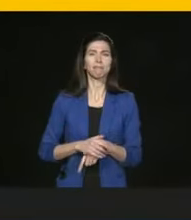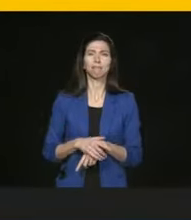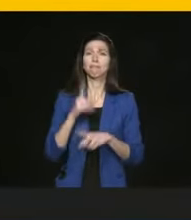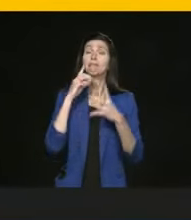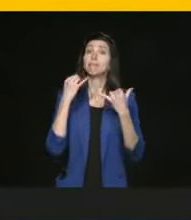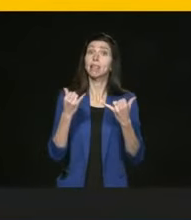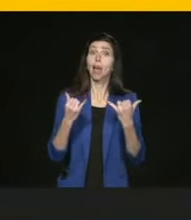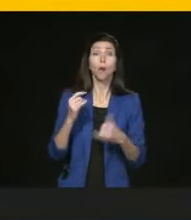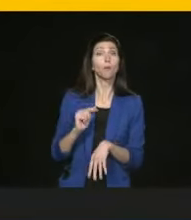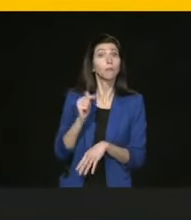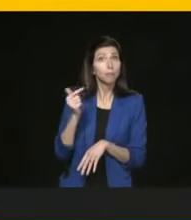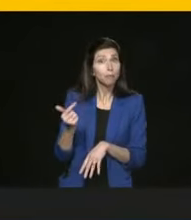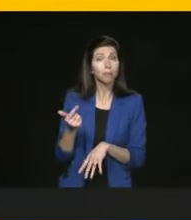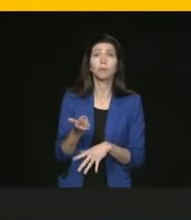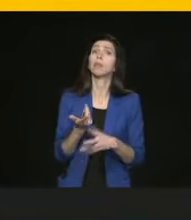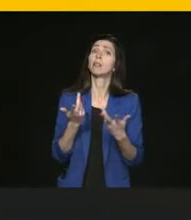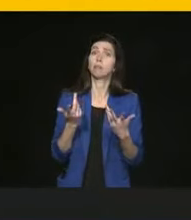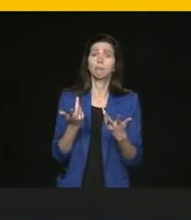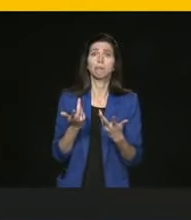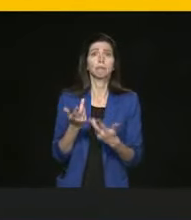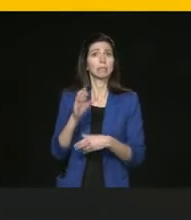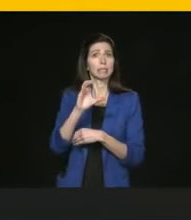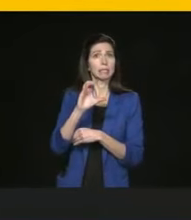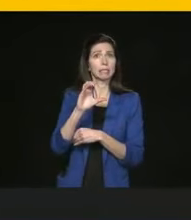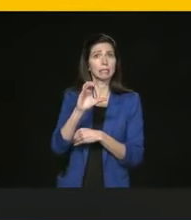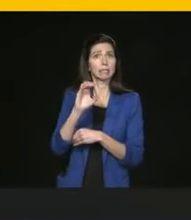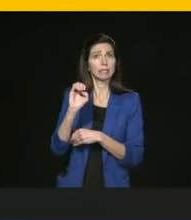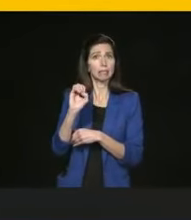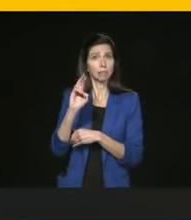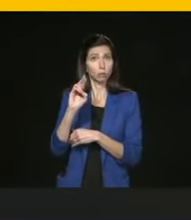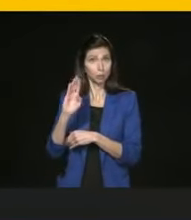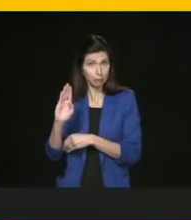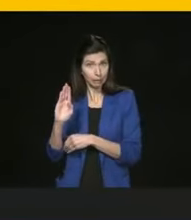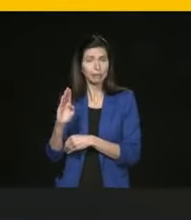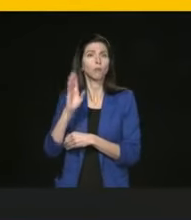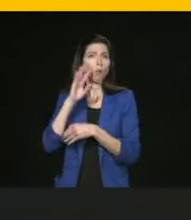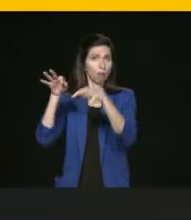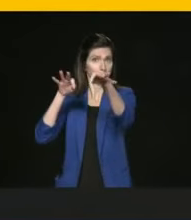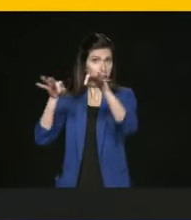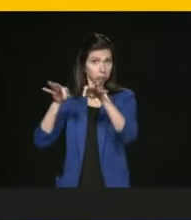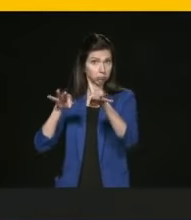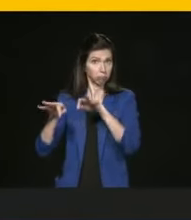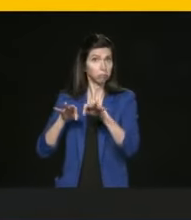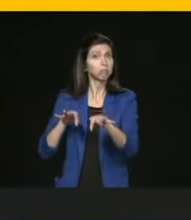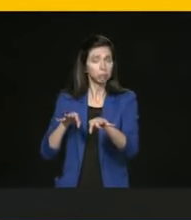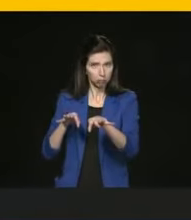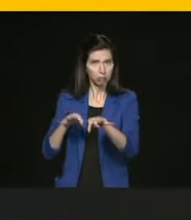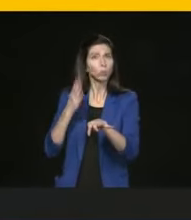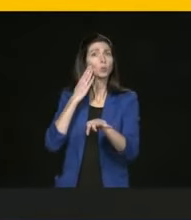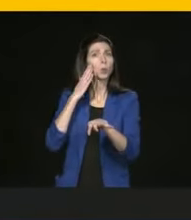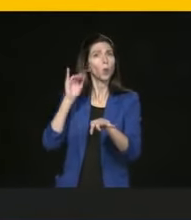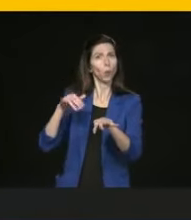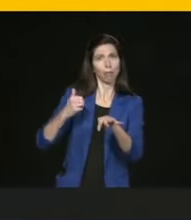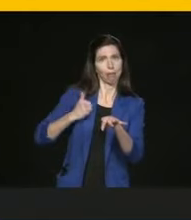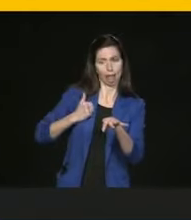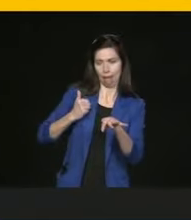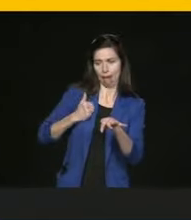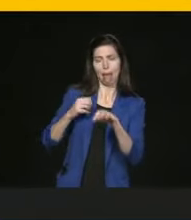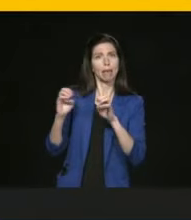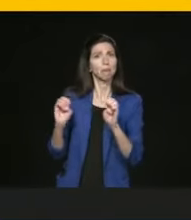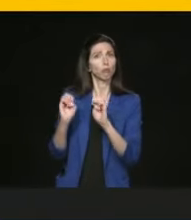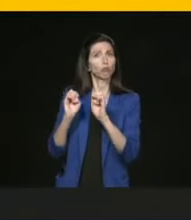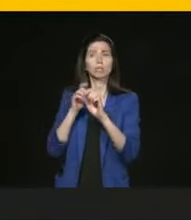Response Benefit. As we know, the Canada Emergency Response Benefit, or CERB, is helping millions